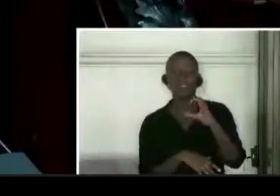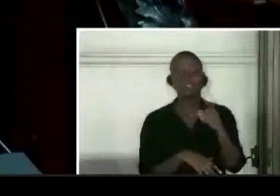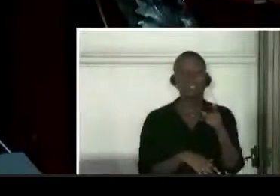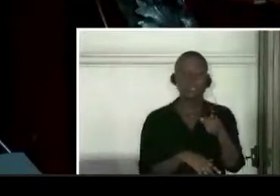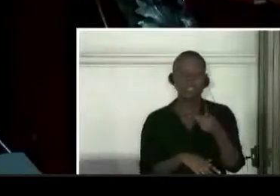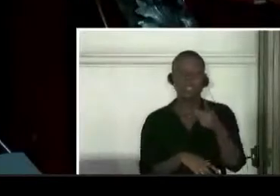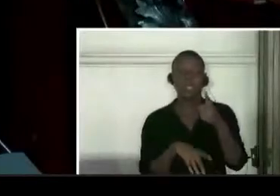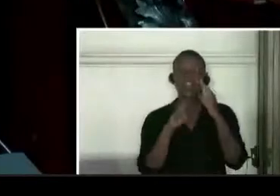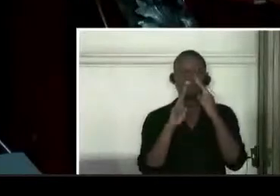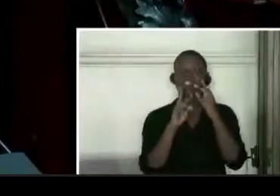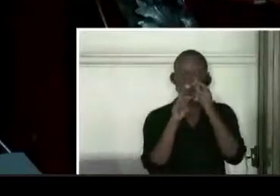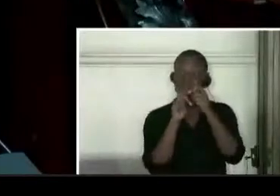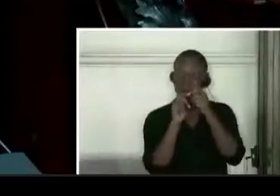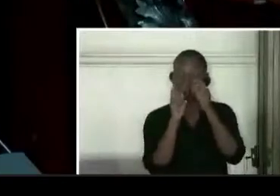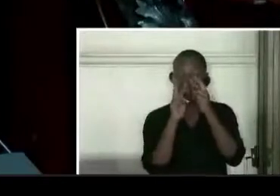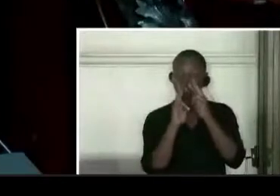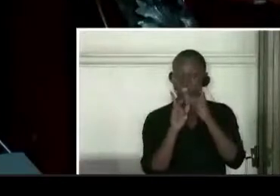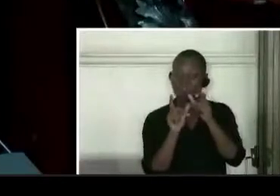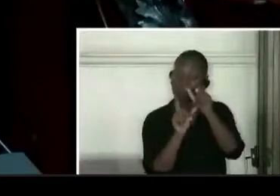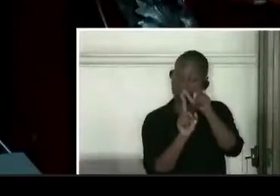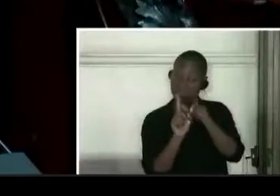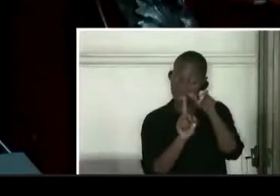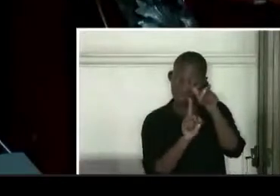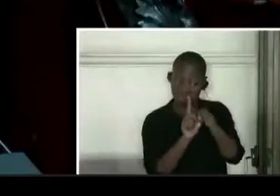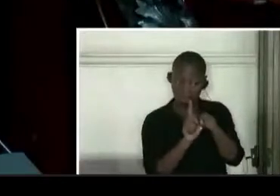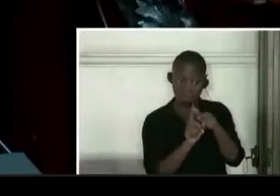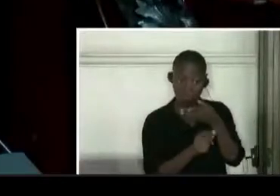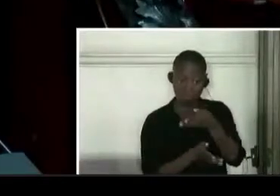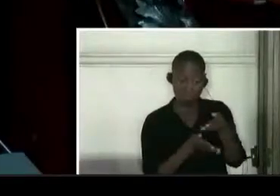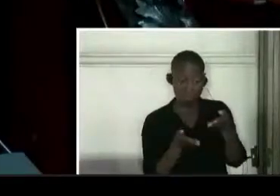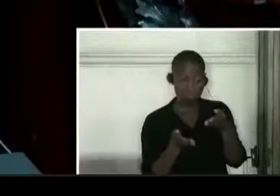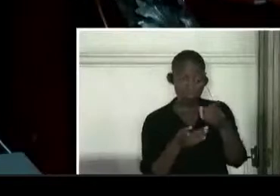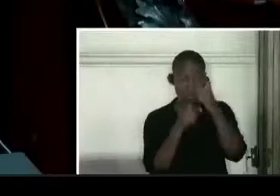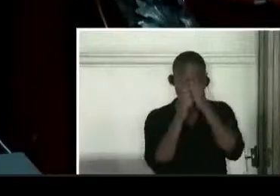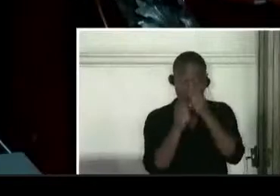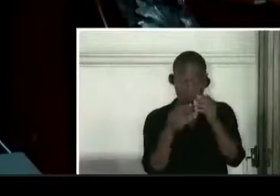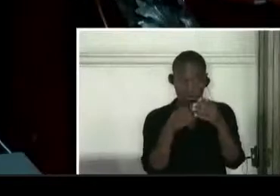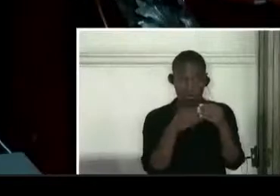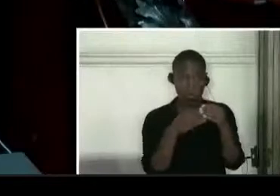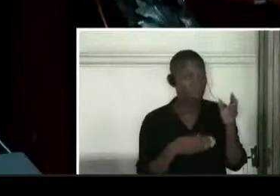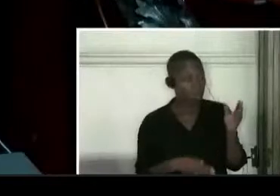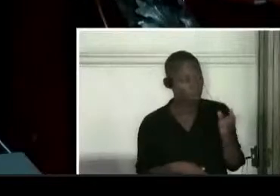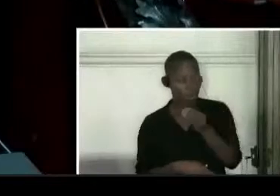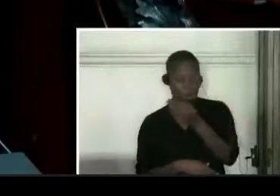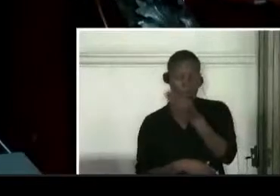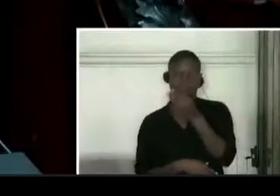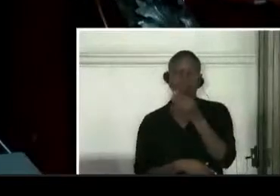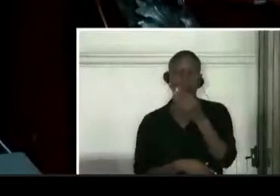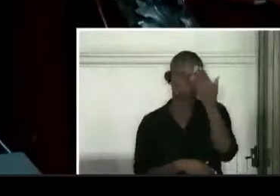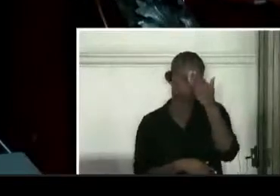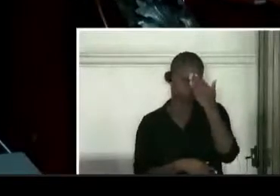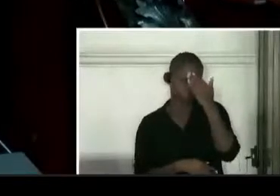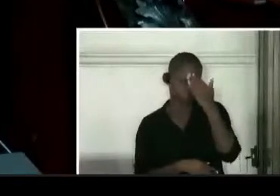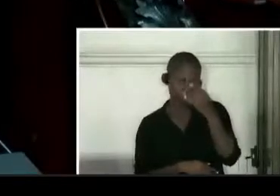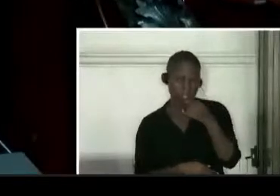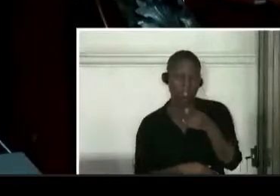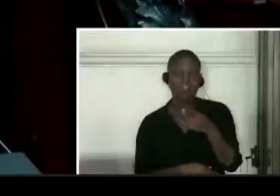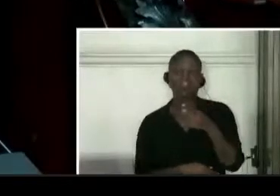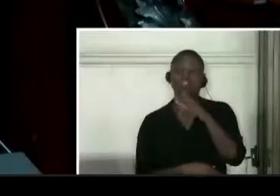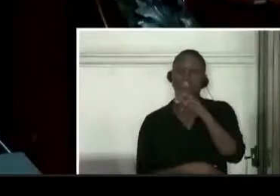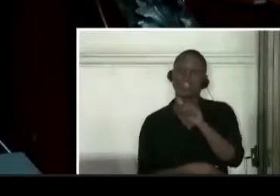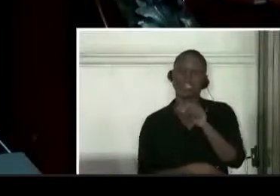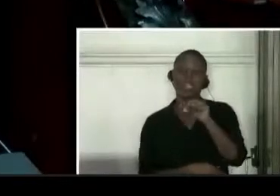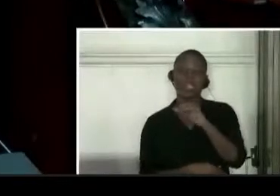Ama guest akhona, honorable members. I greet you all in the name of the African National